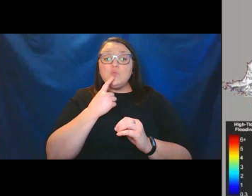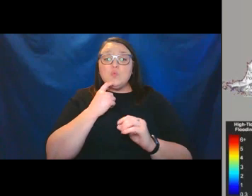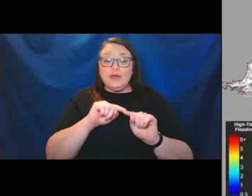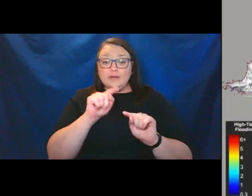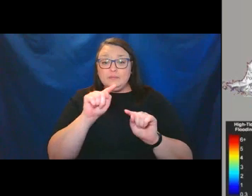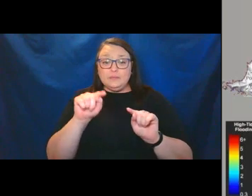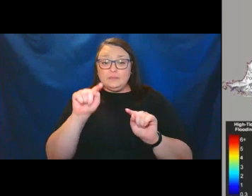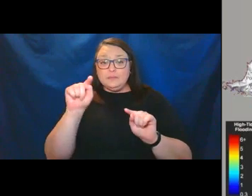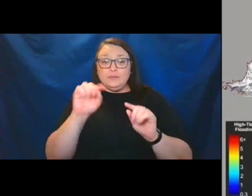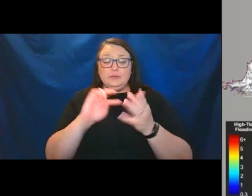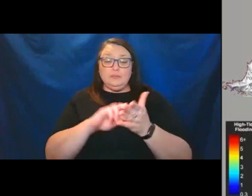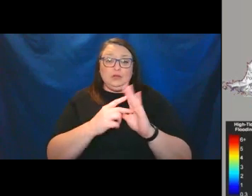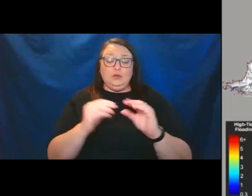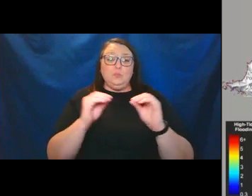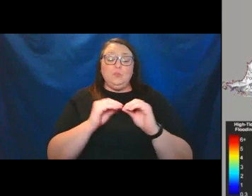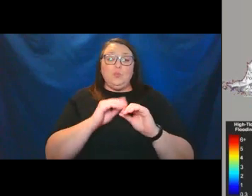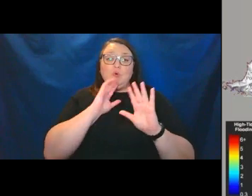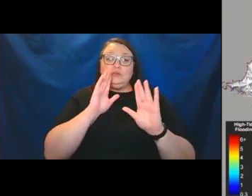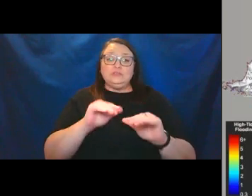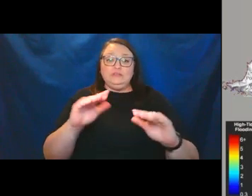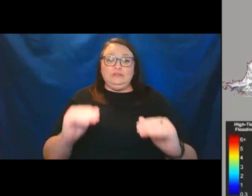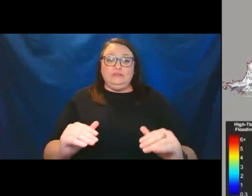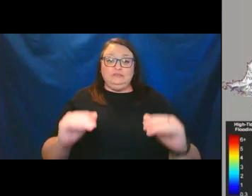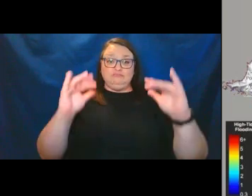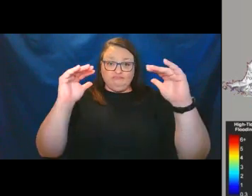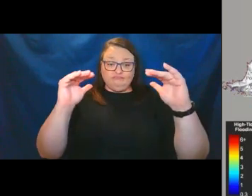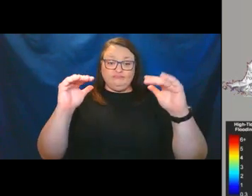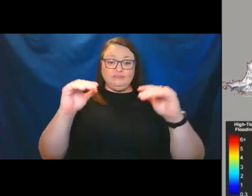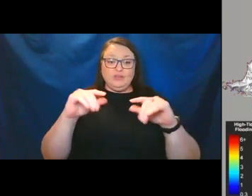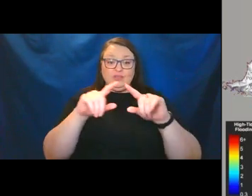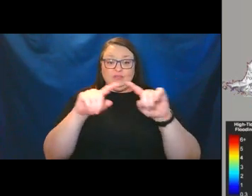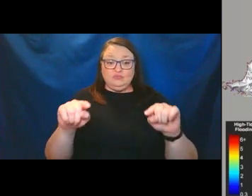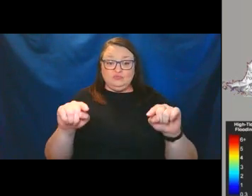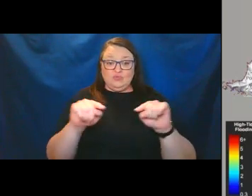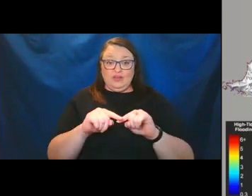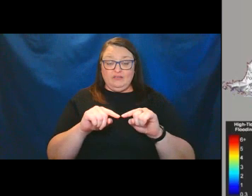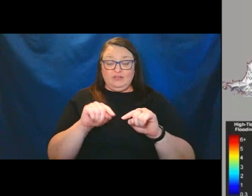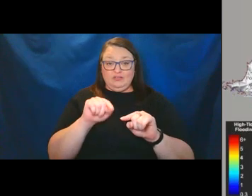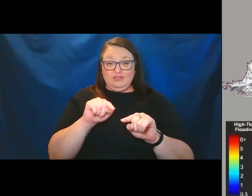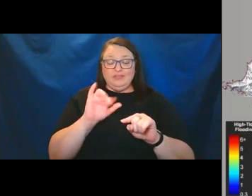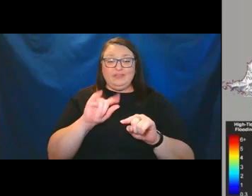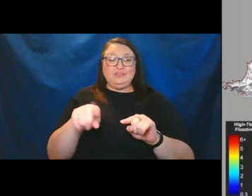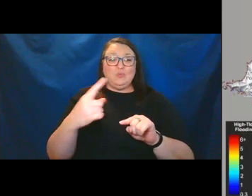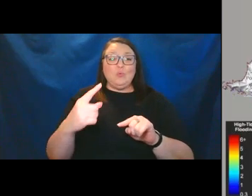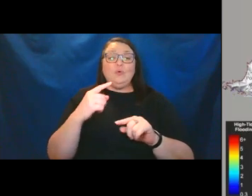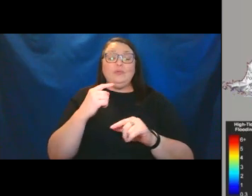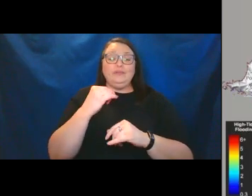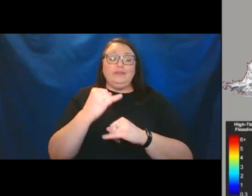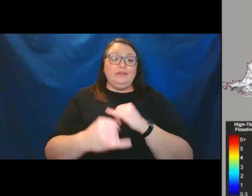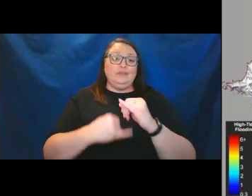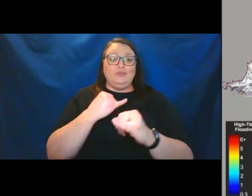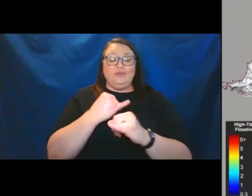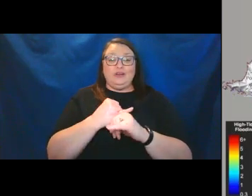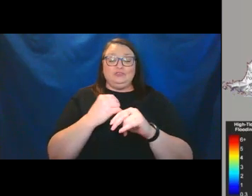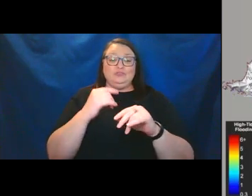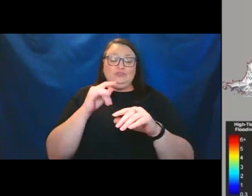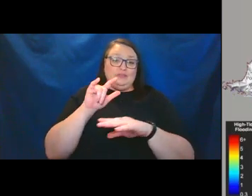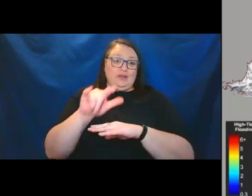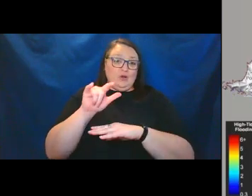rise. And that little triangle thing, that's our only international airport runway. So it's very important to us. Next slide, please.